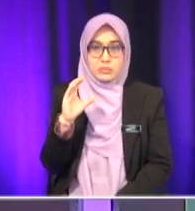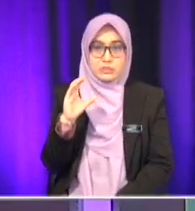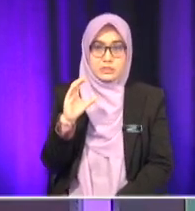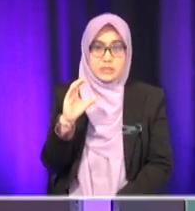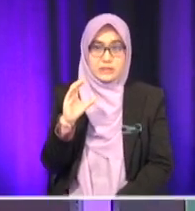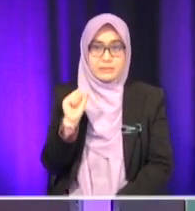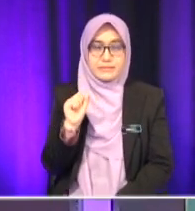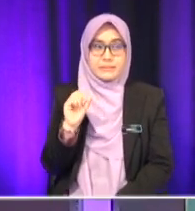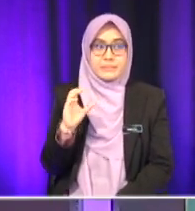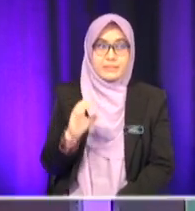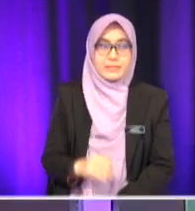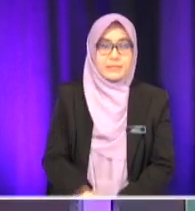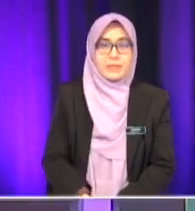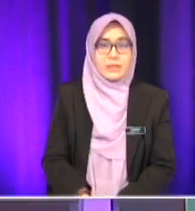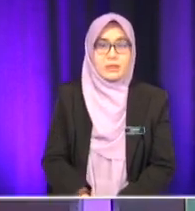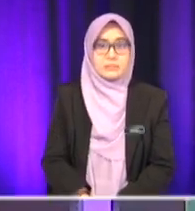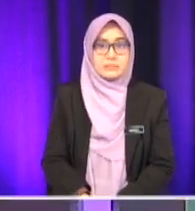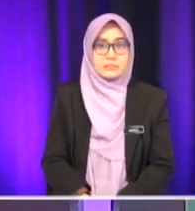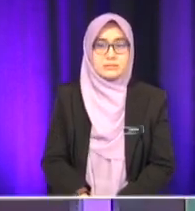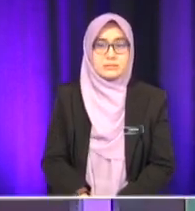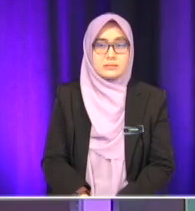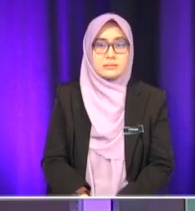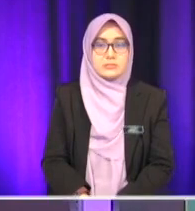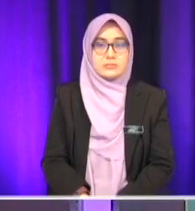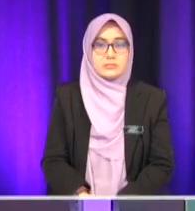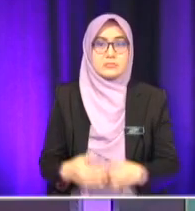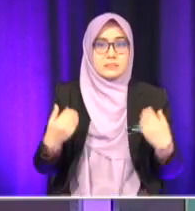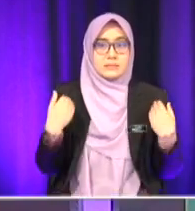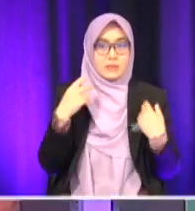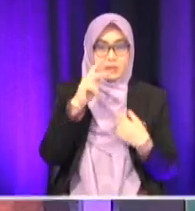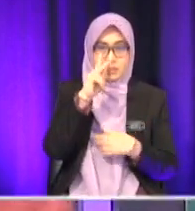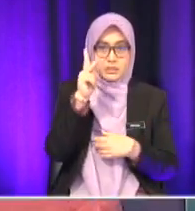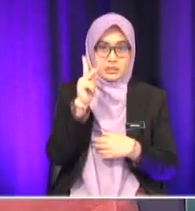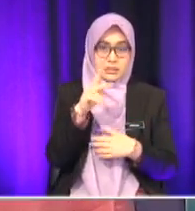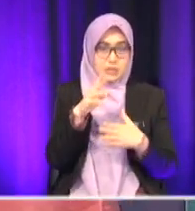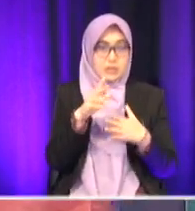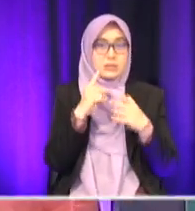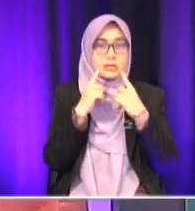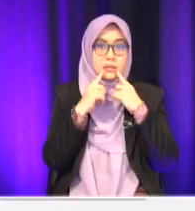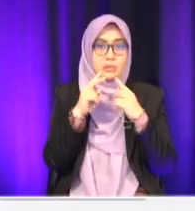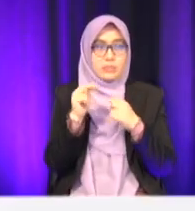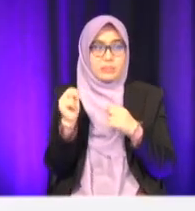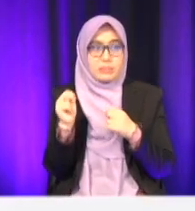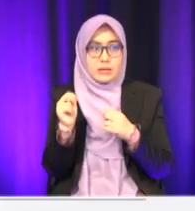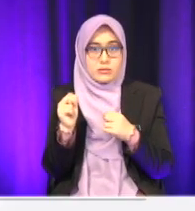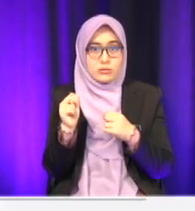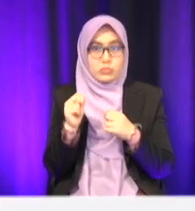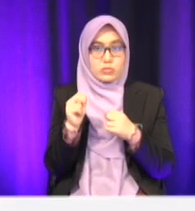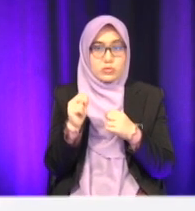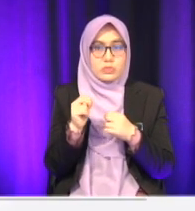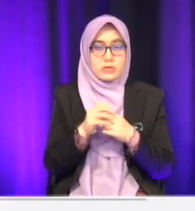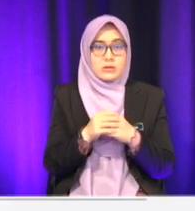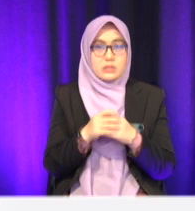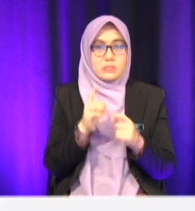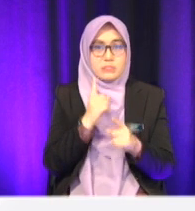correct? Is it about the proof that their life has changed? Is it the proof? They did reuse it, but it's not a